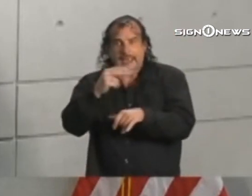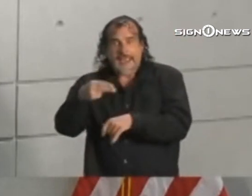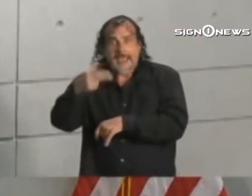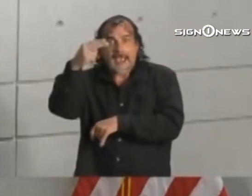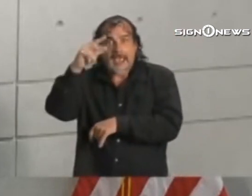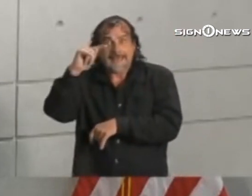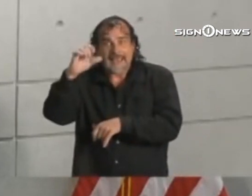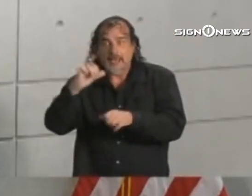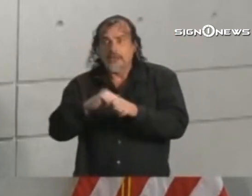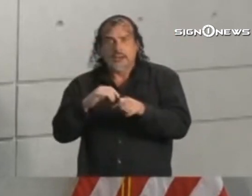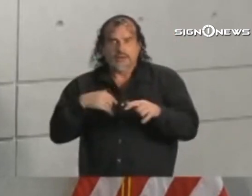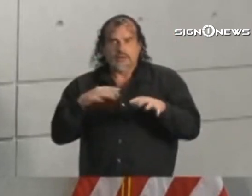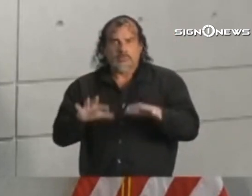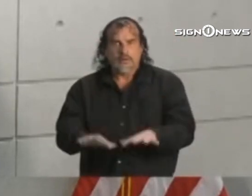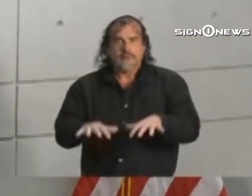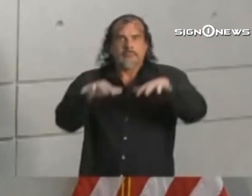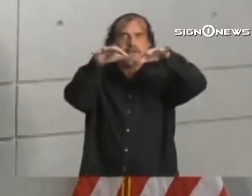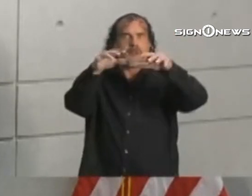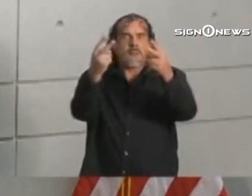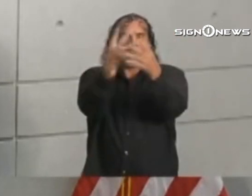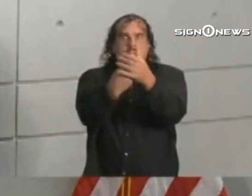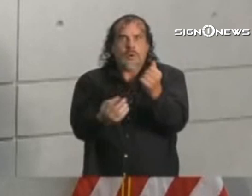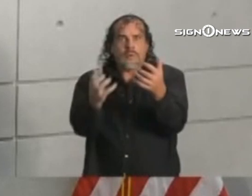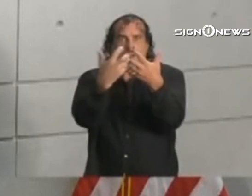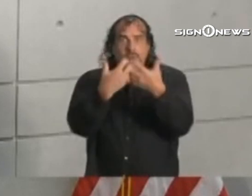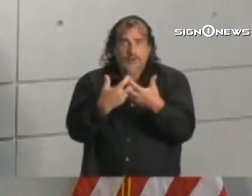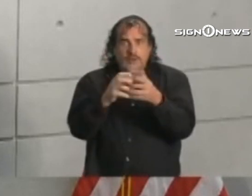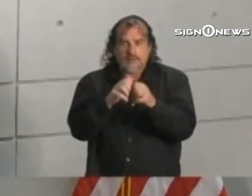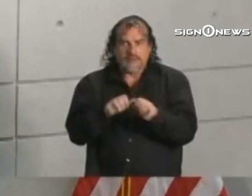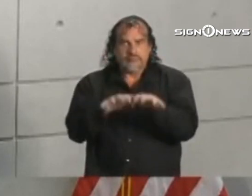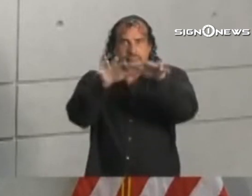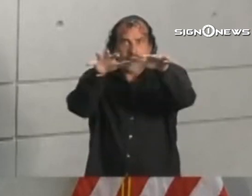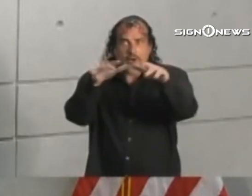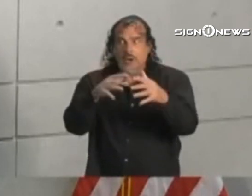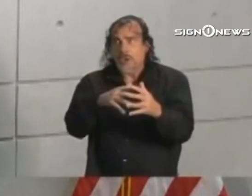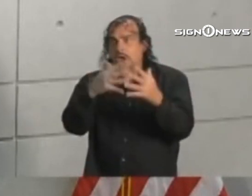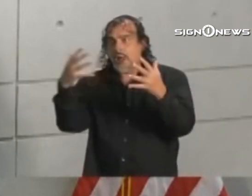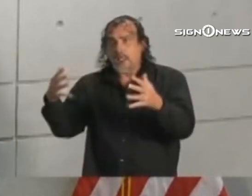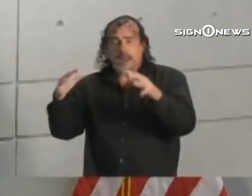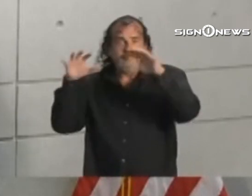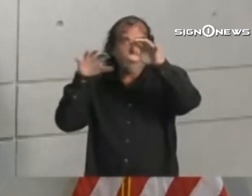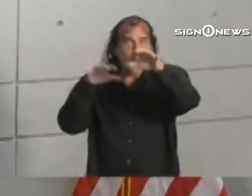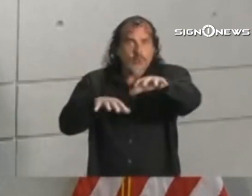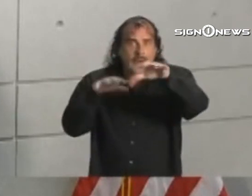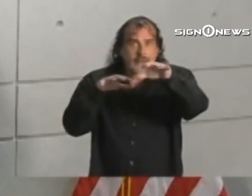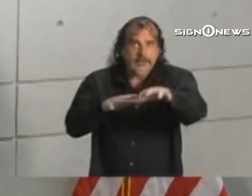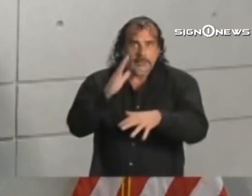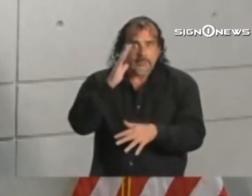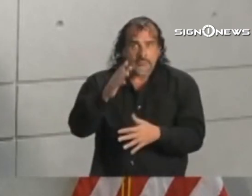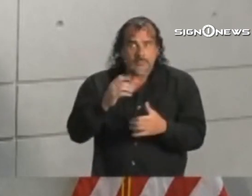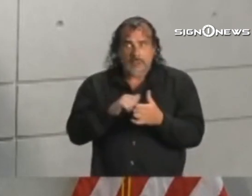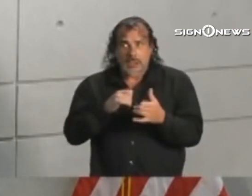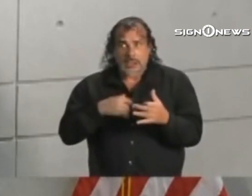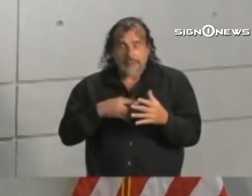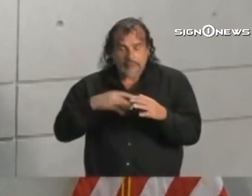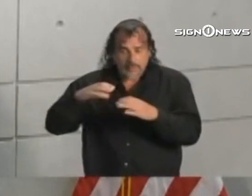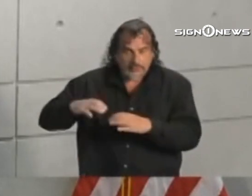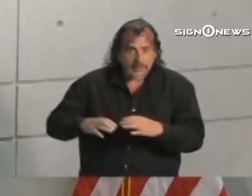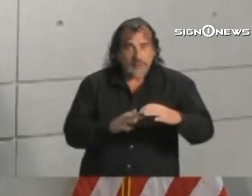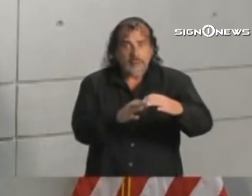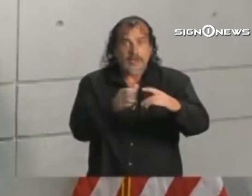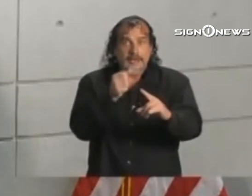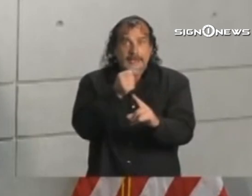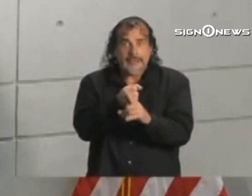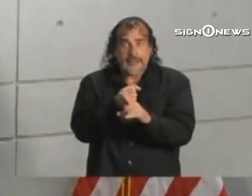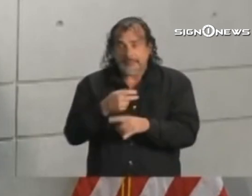have a large amount of storm surge. There's going to be a lot of rain. Once this storm makes landfall, if you've been tracking the